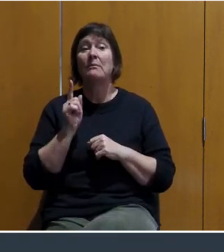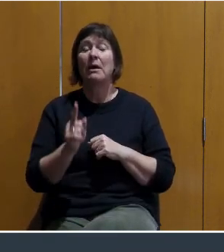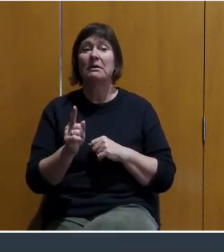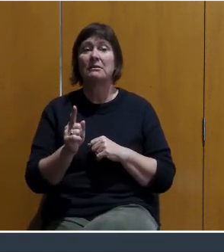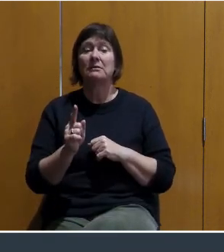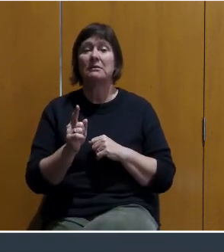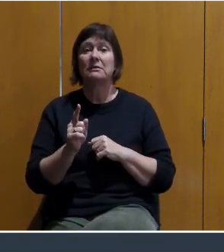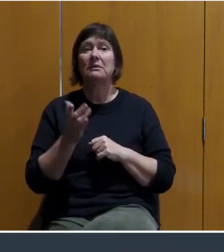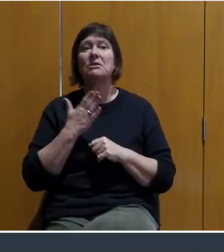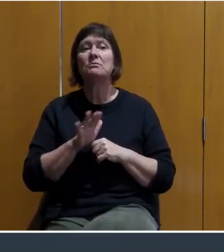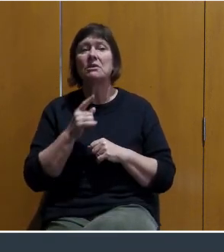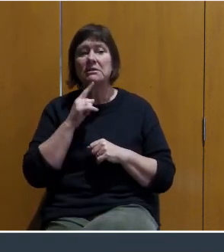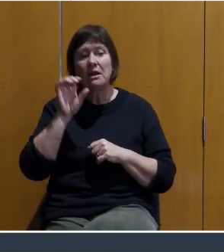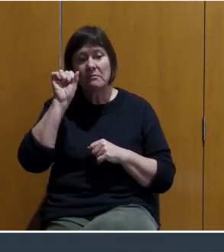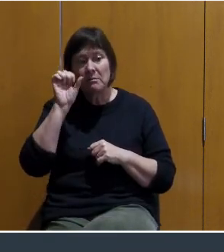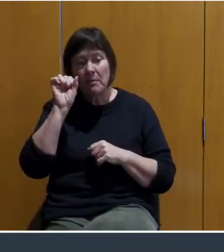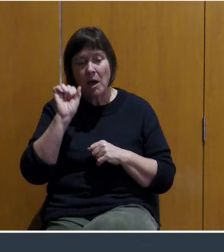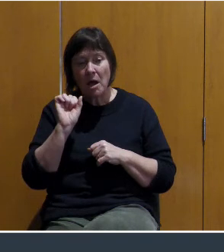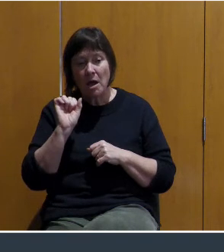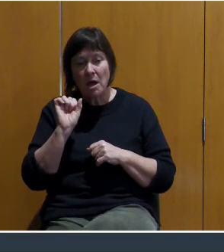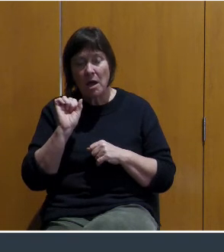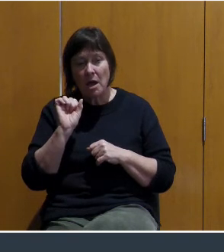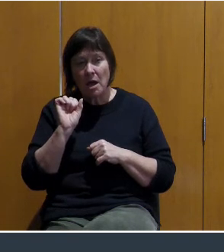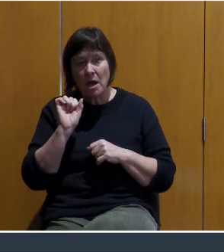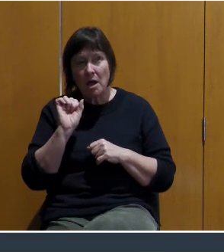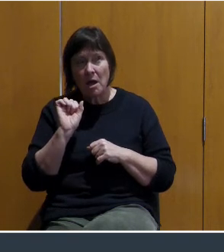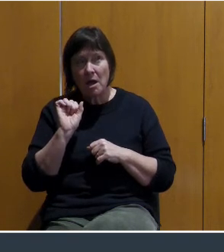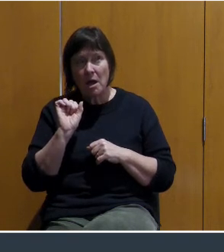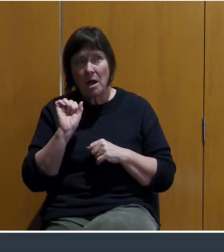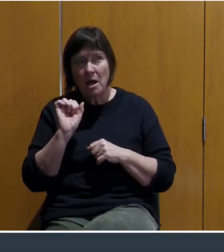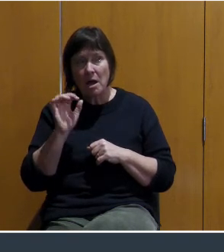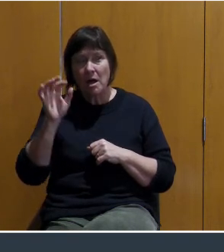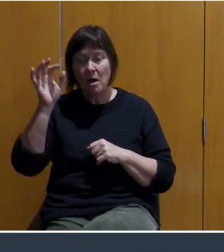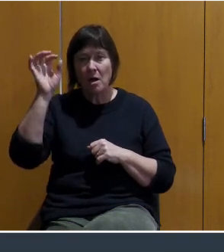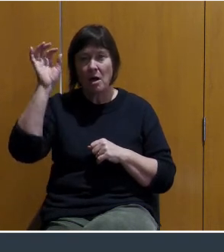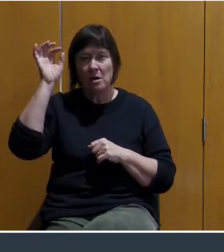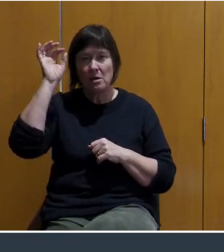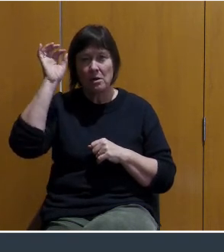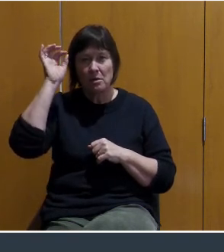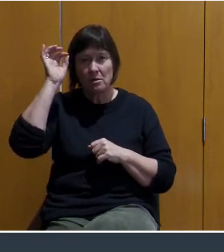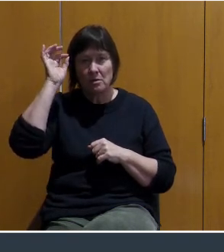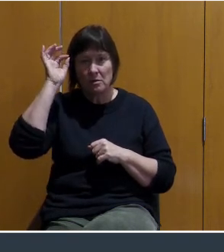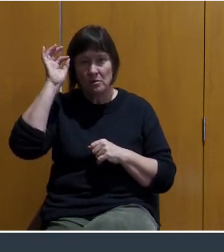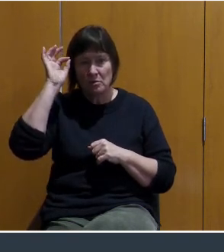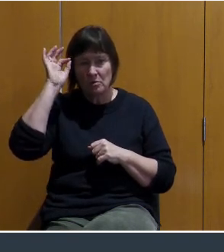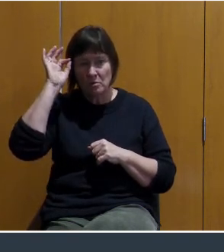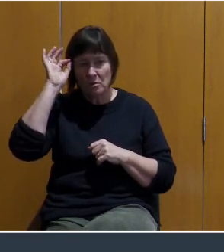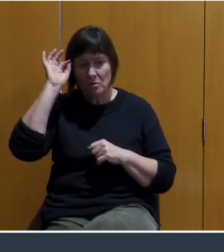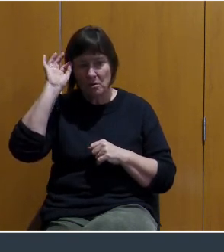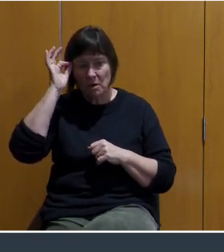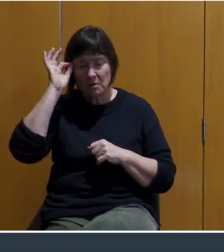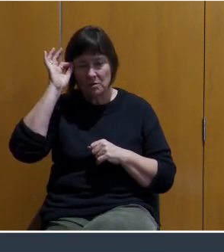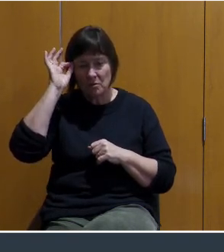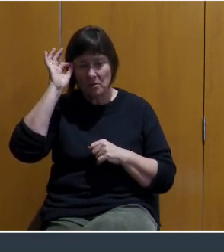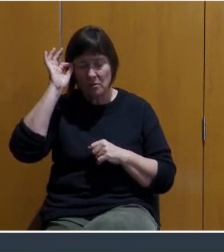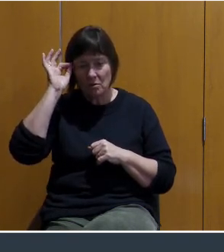that I recall one of the first submissions I did to the council was on this particular bylaw,